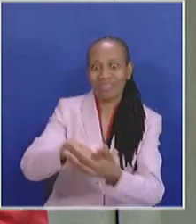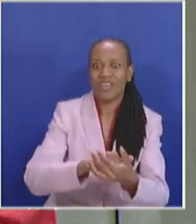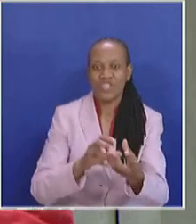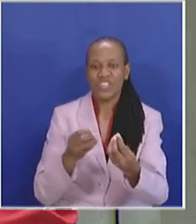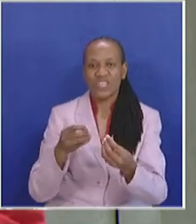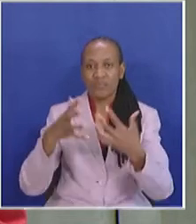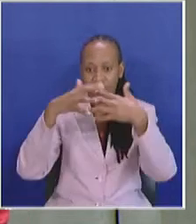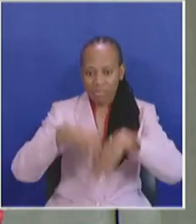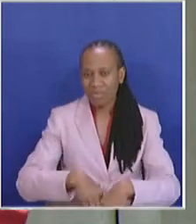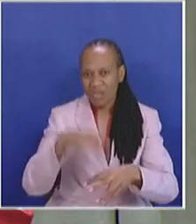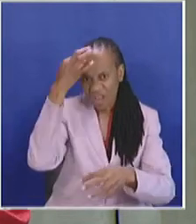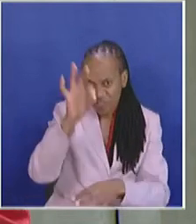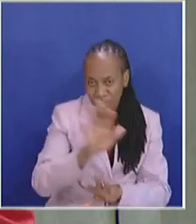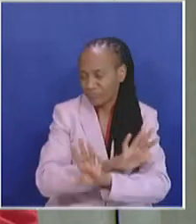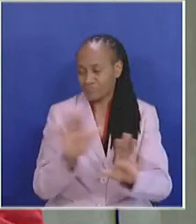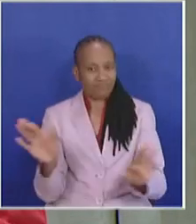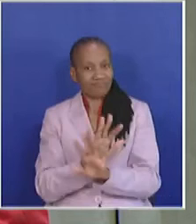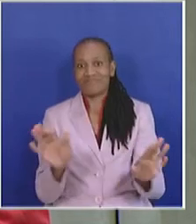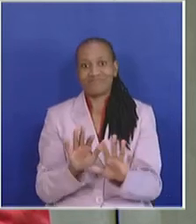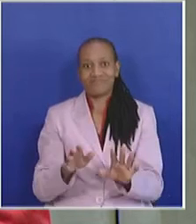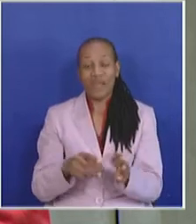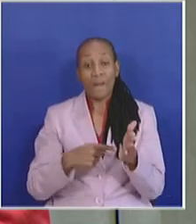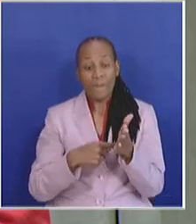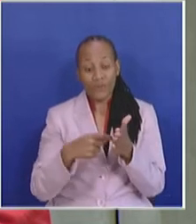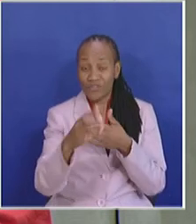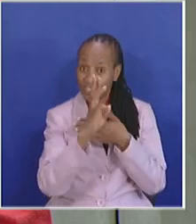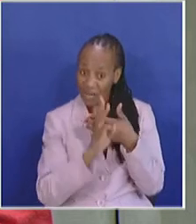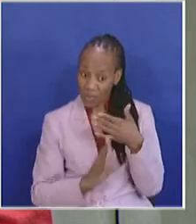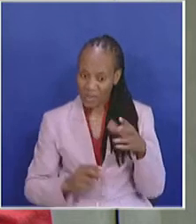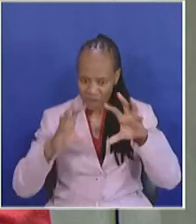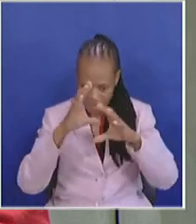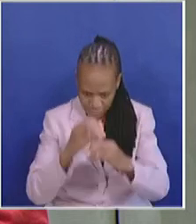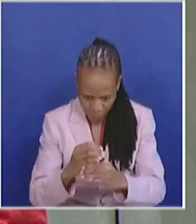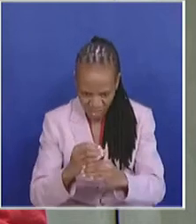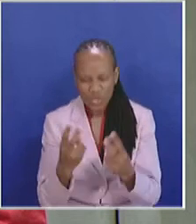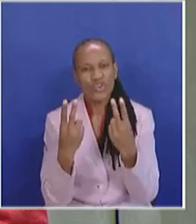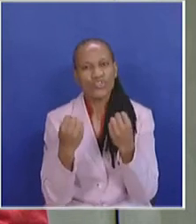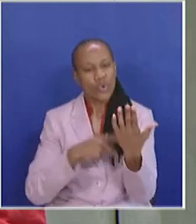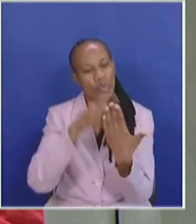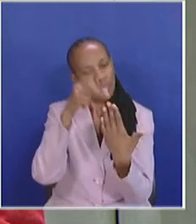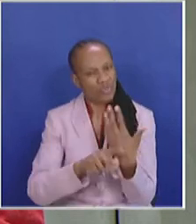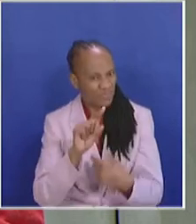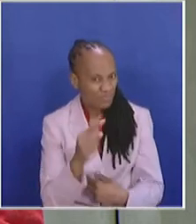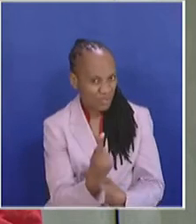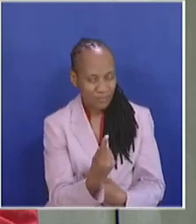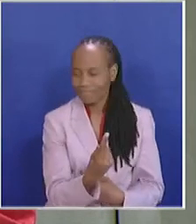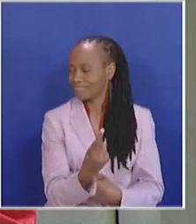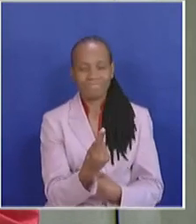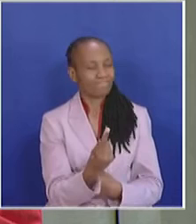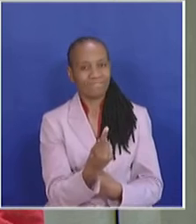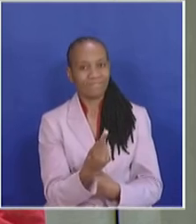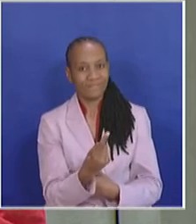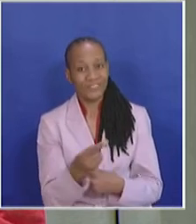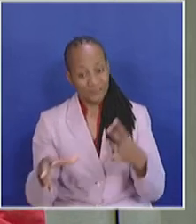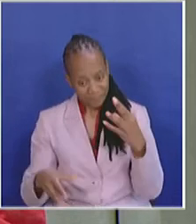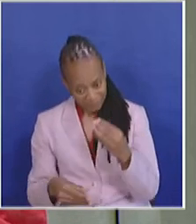made. Honorable Chair, the Provincial Week did not only look at new projects, but also focused